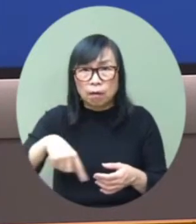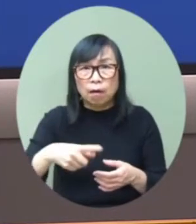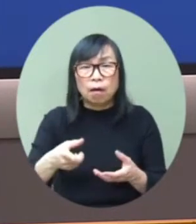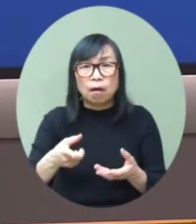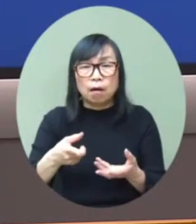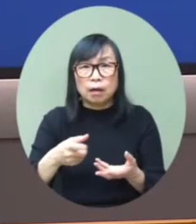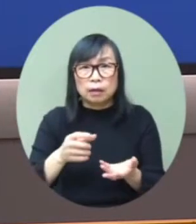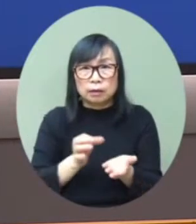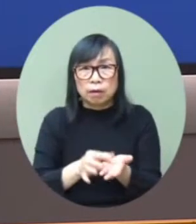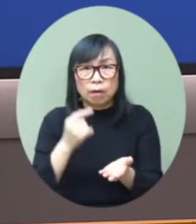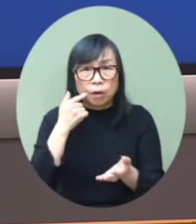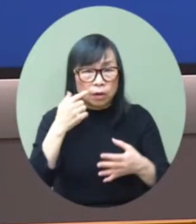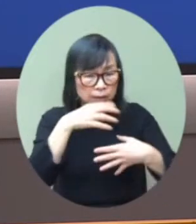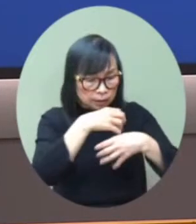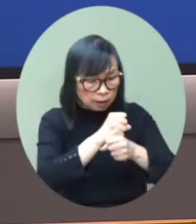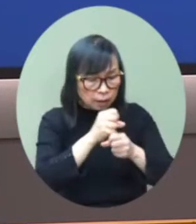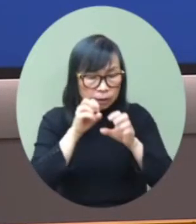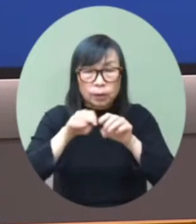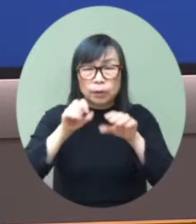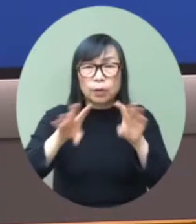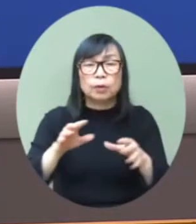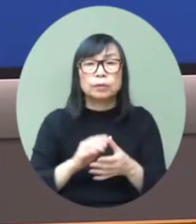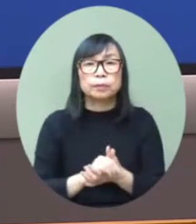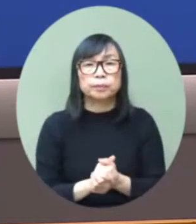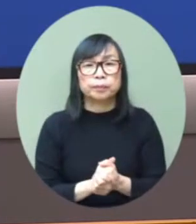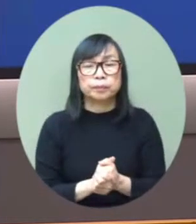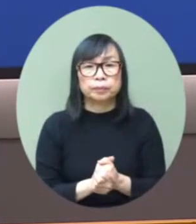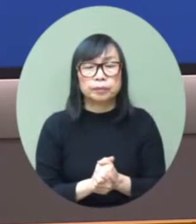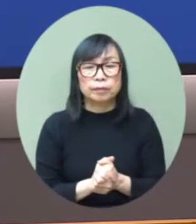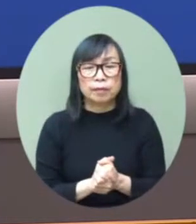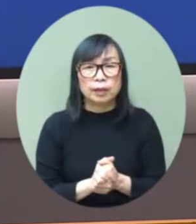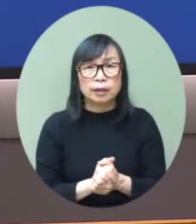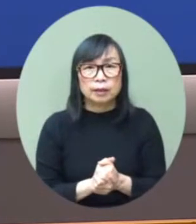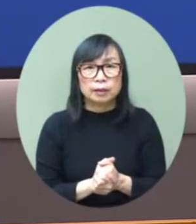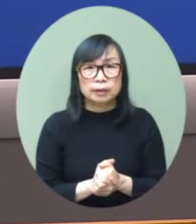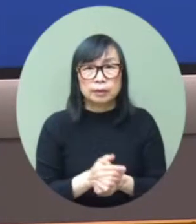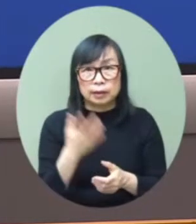locations, issued CTNs.